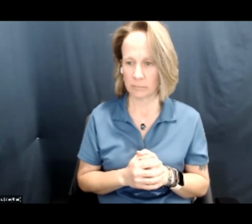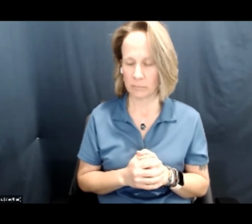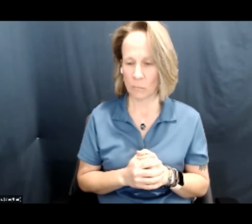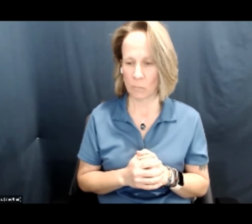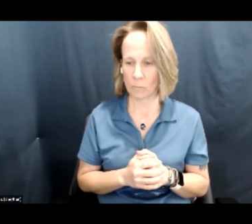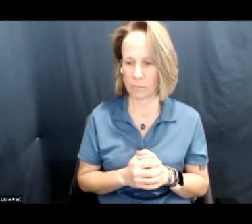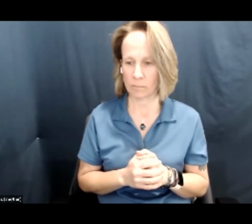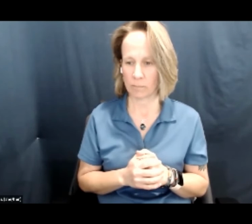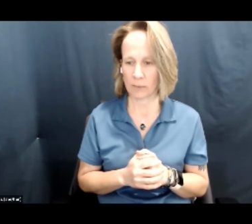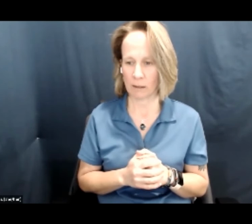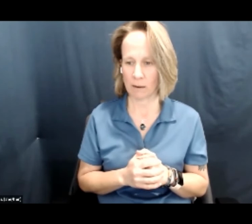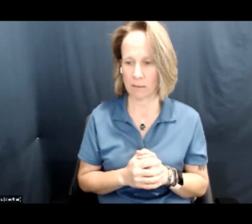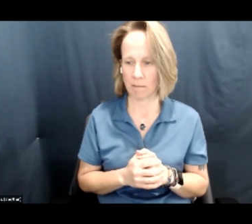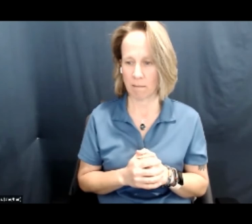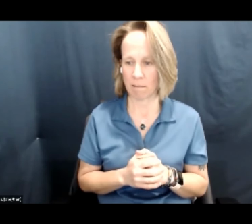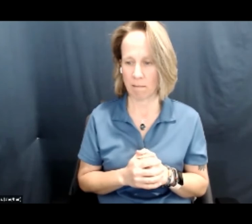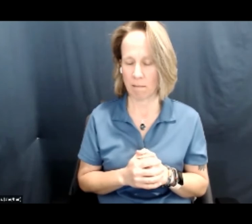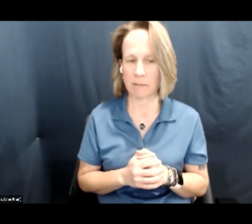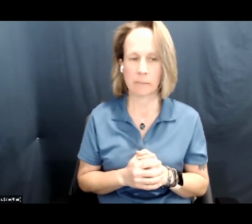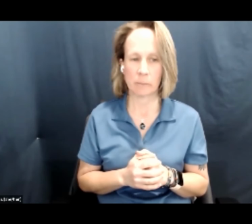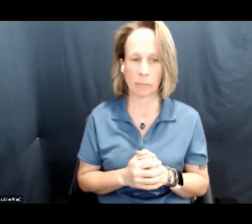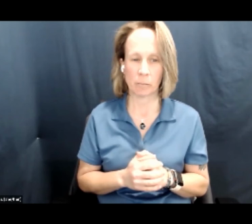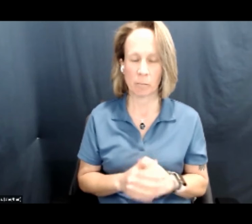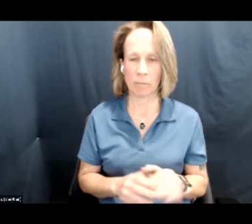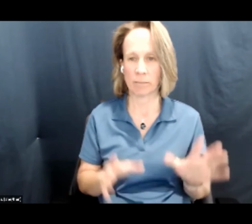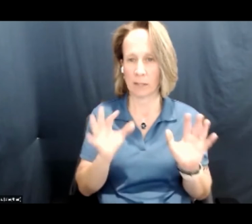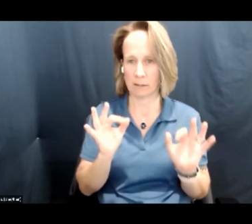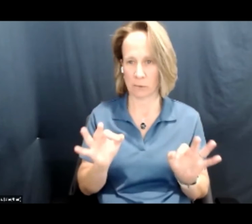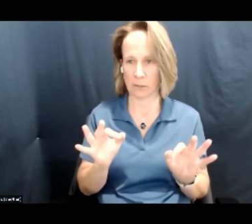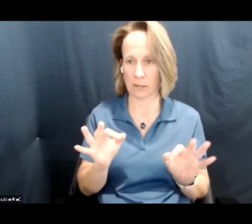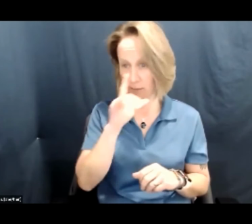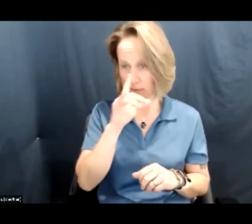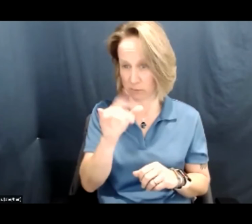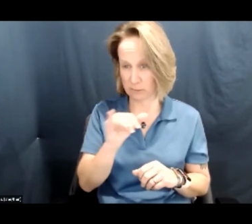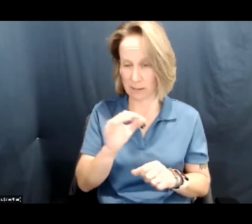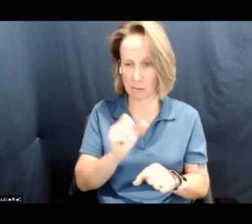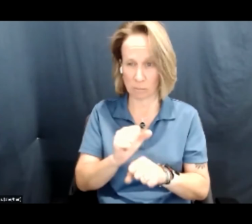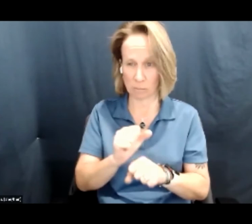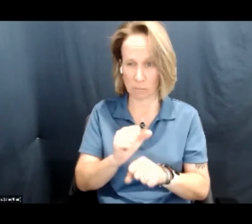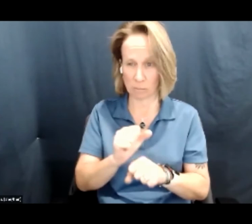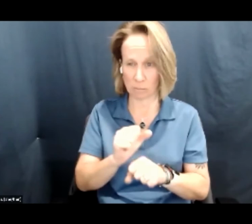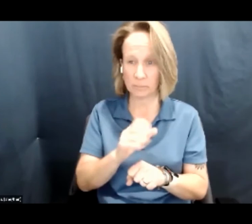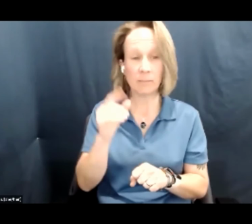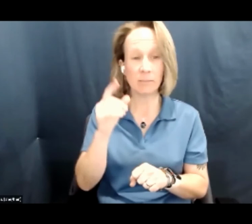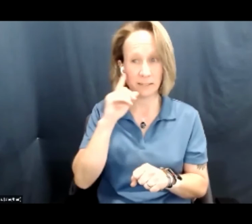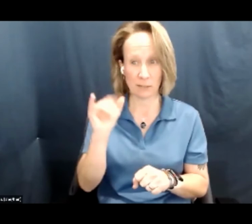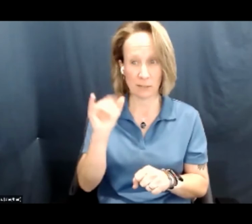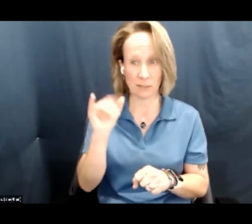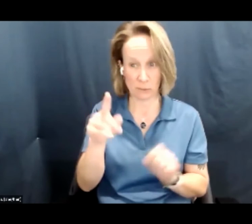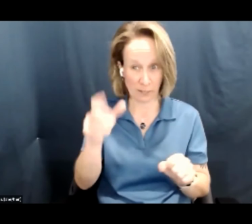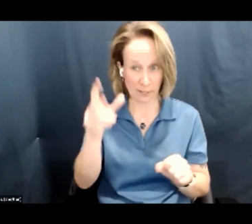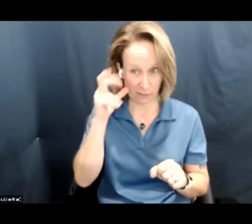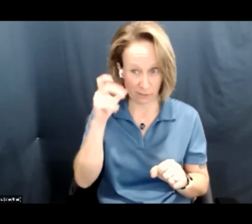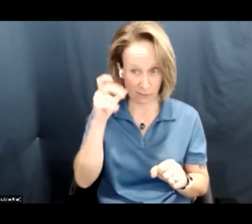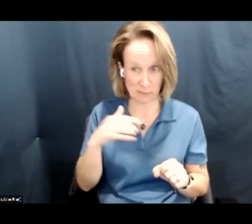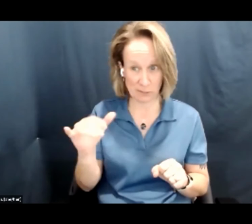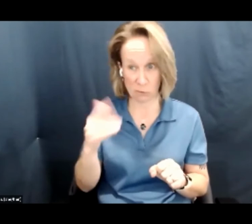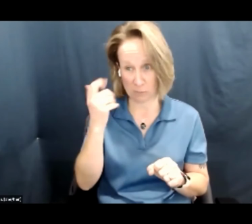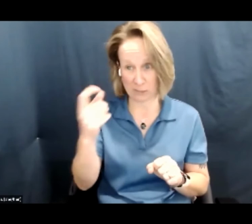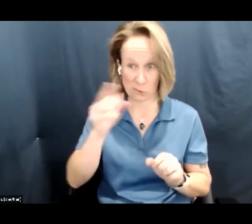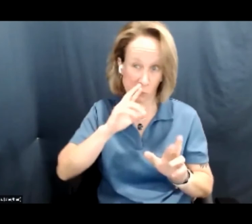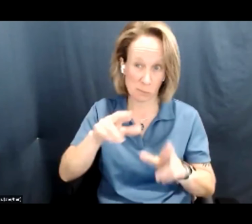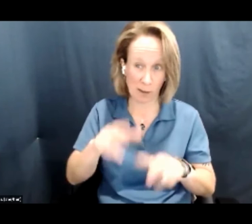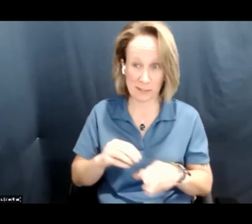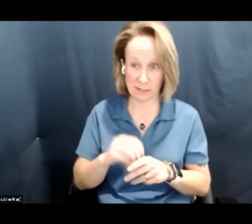Perfect. Great. It looks like they're working. And it sounds like you can also hear me as well, since you're all responding in the chat. So